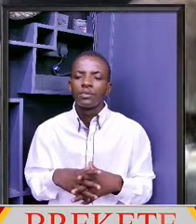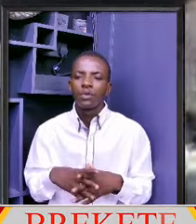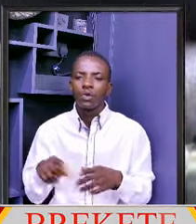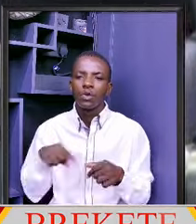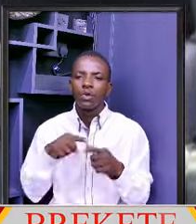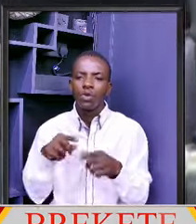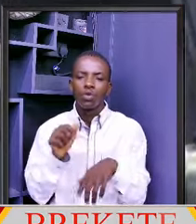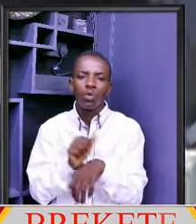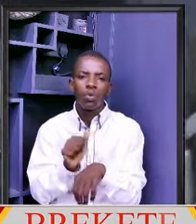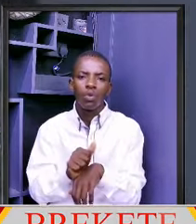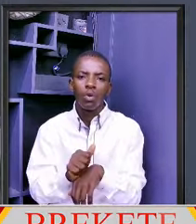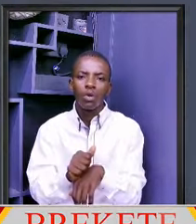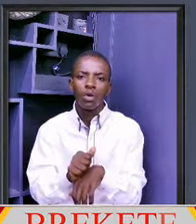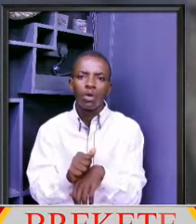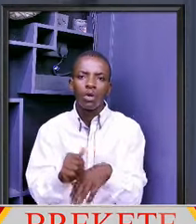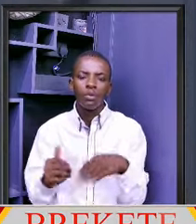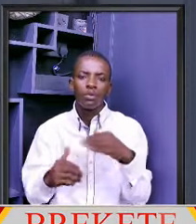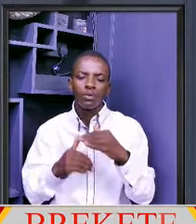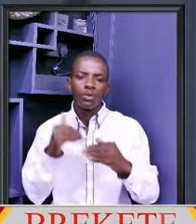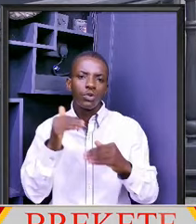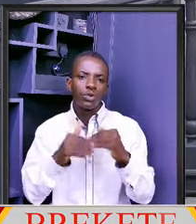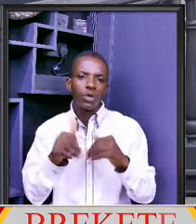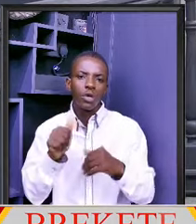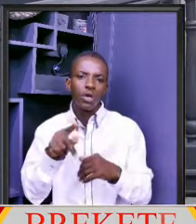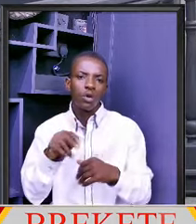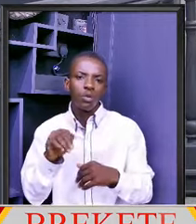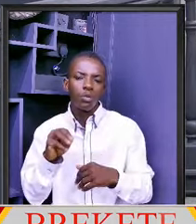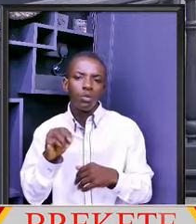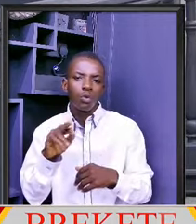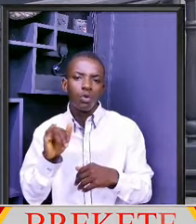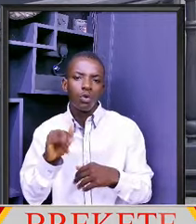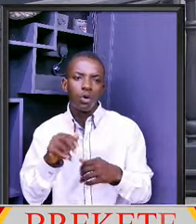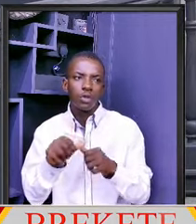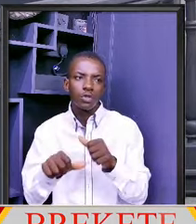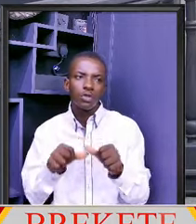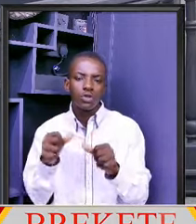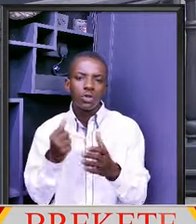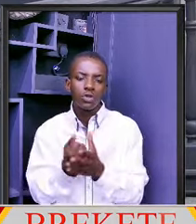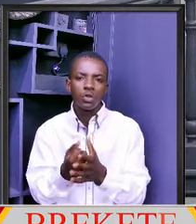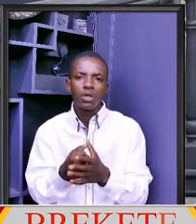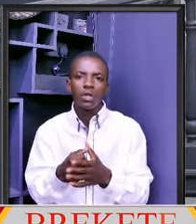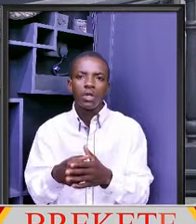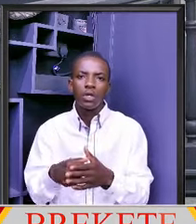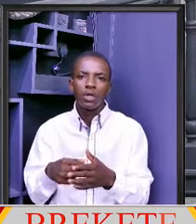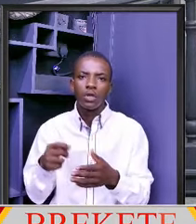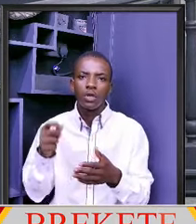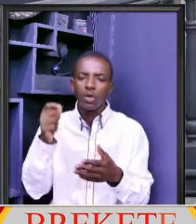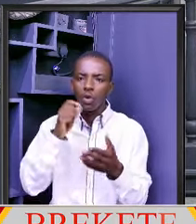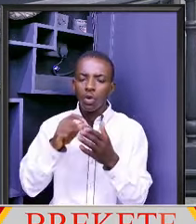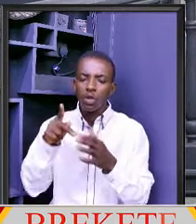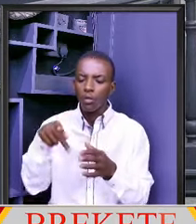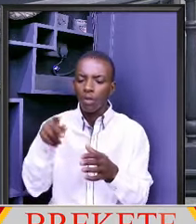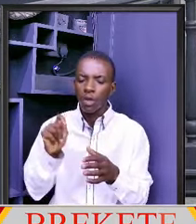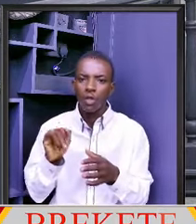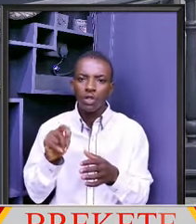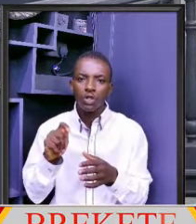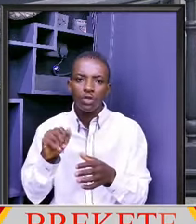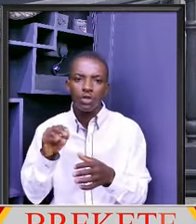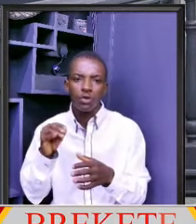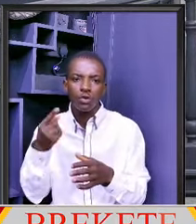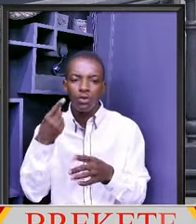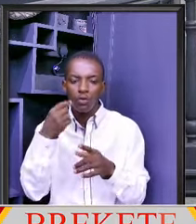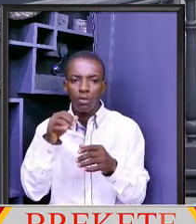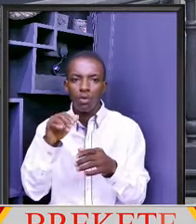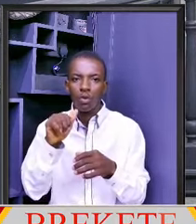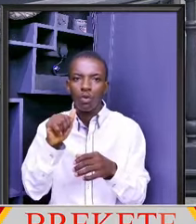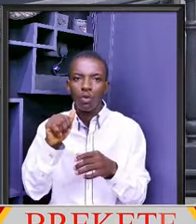we are going to walk and build a Akomoran. Yes, sir. Babangida Shehu Merula wrote a petition or collected a petition from Ogun